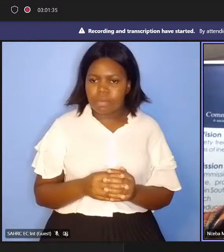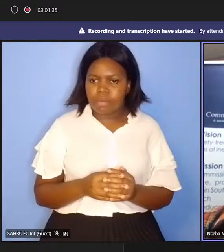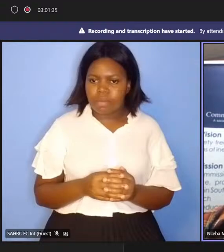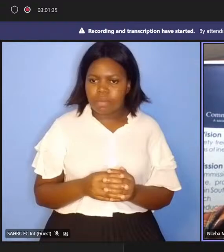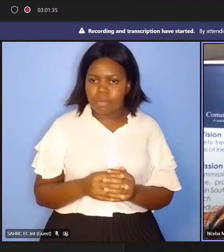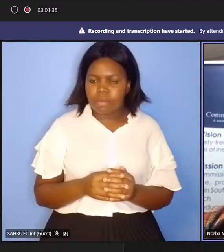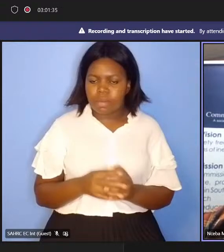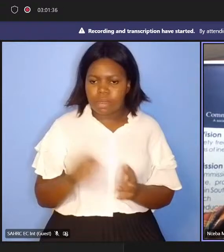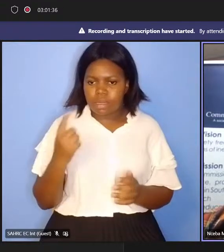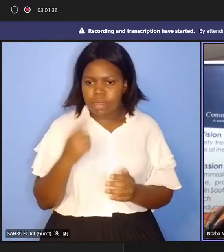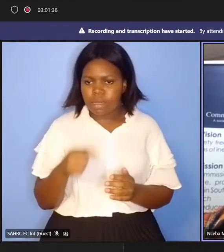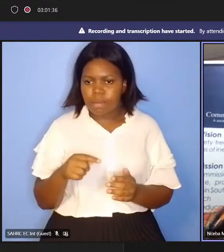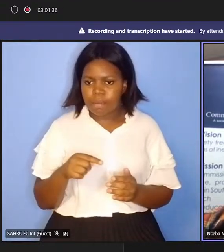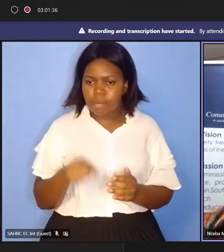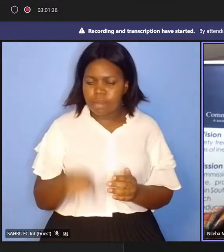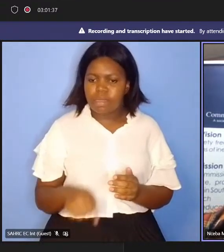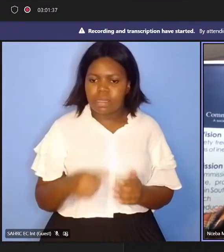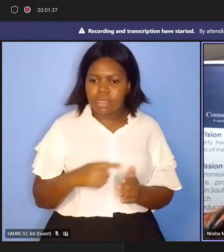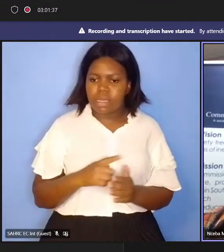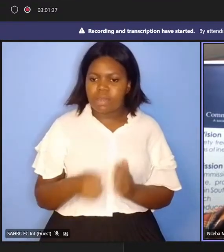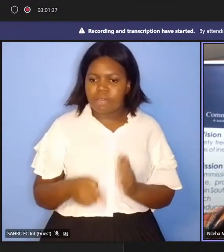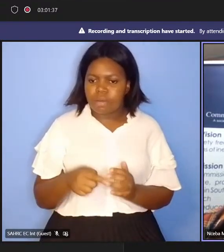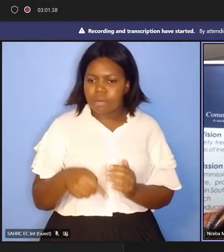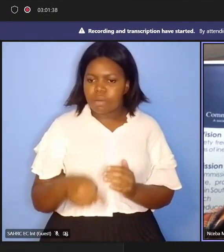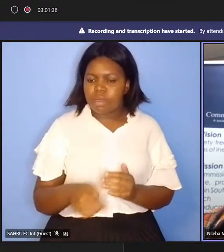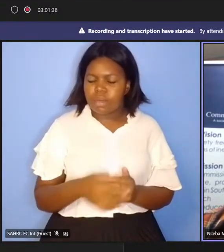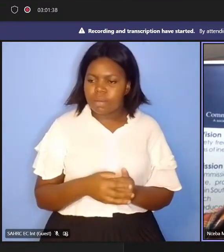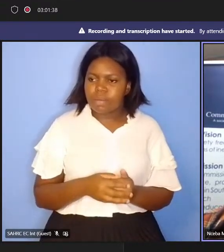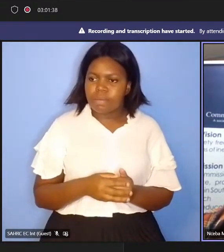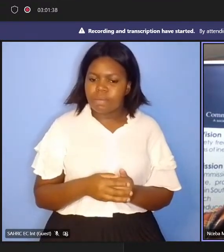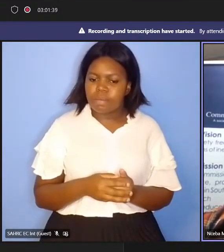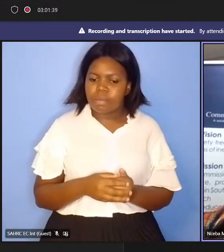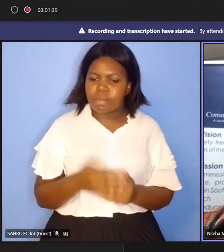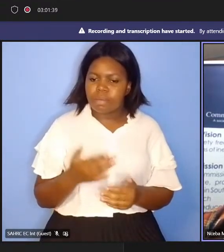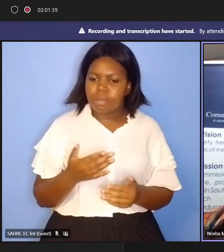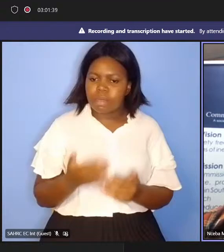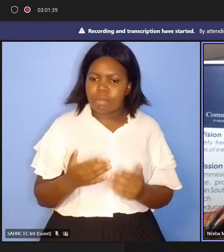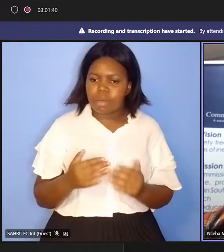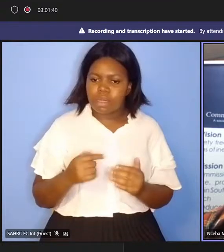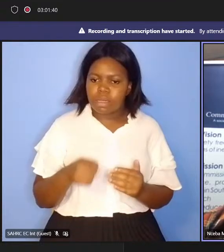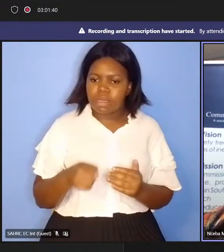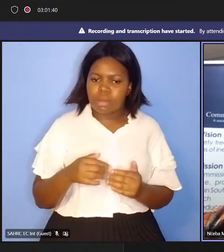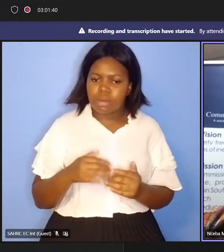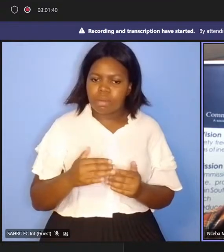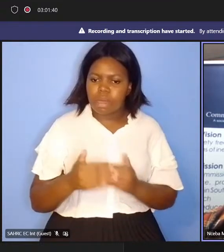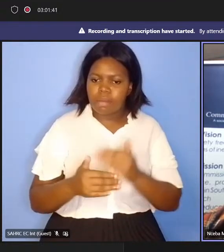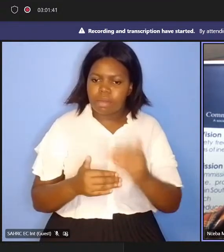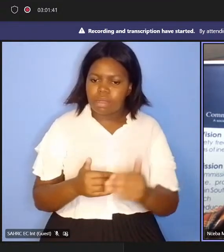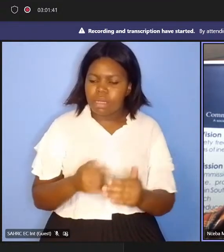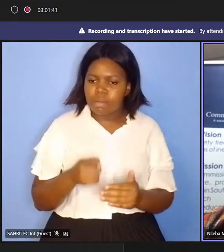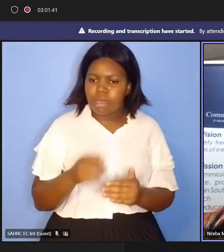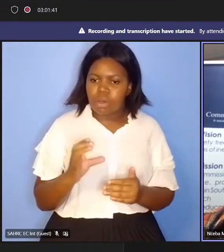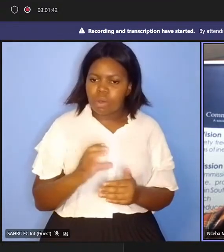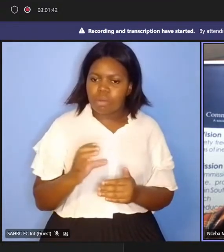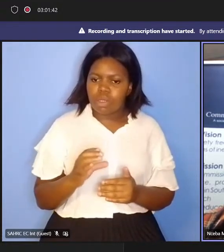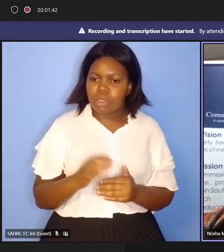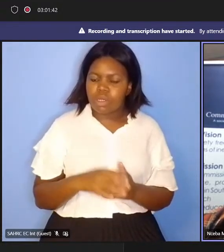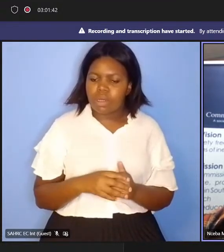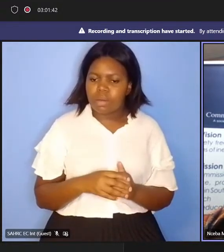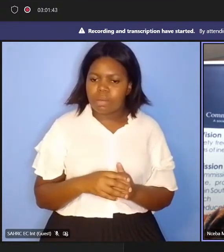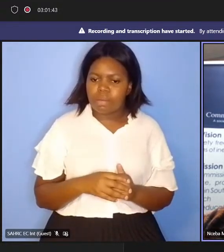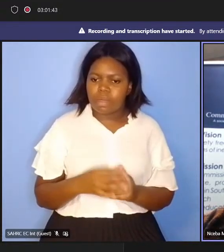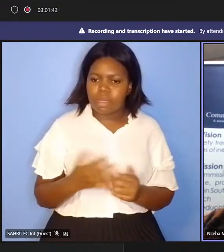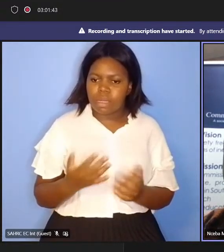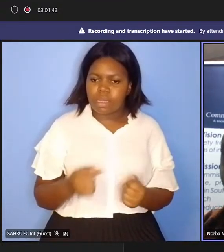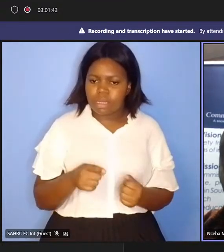week, the draft position paper will have been adopted by the legal committee that is led by commissioners. I will then